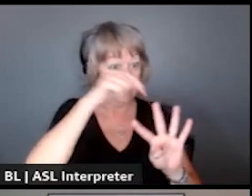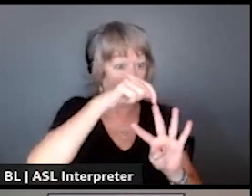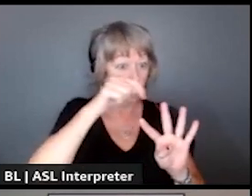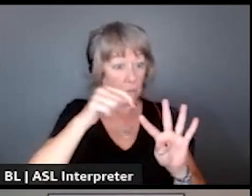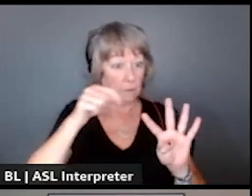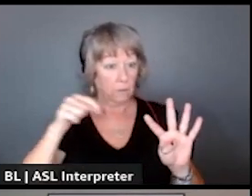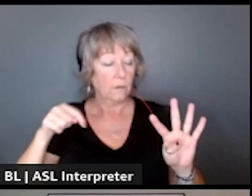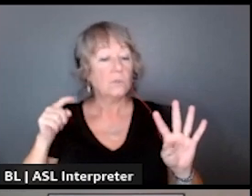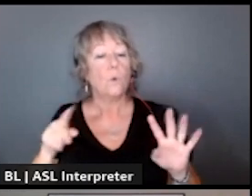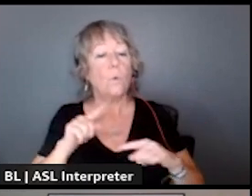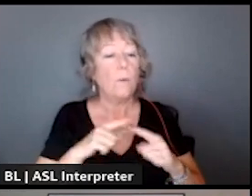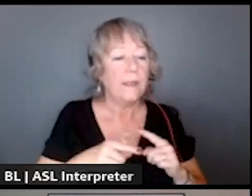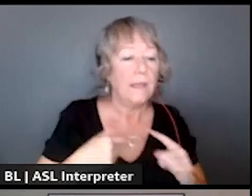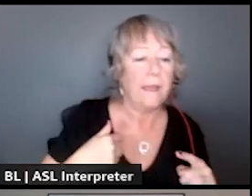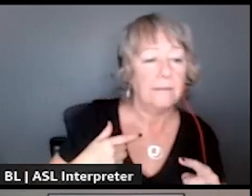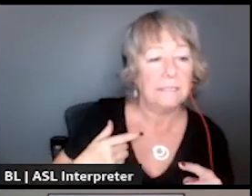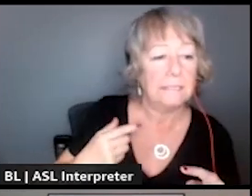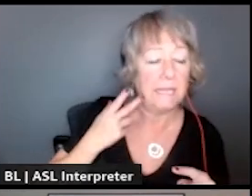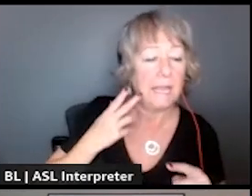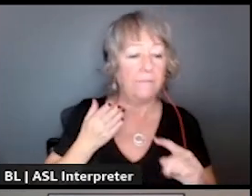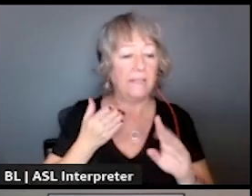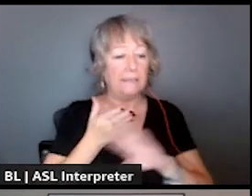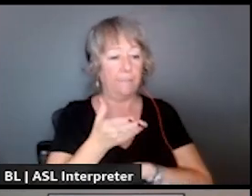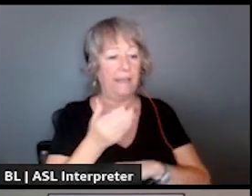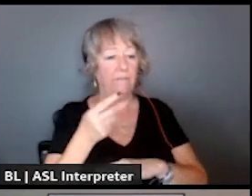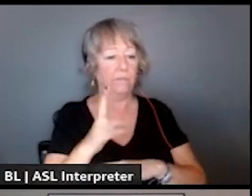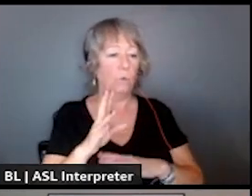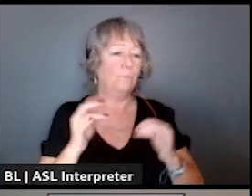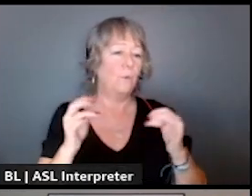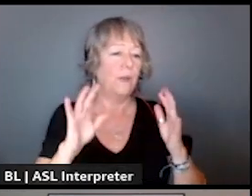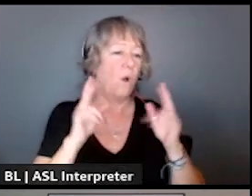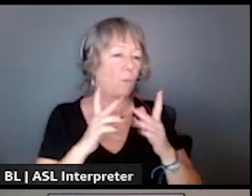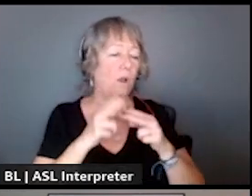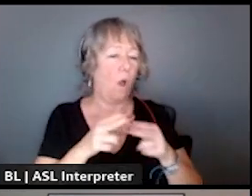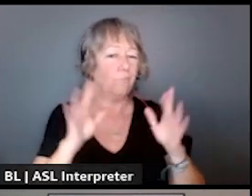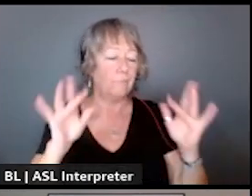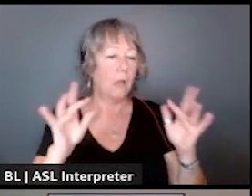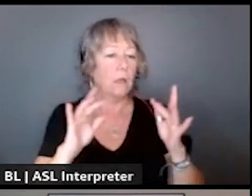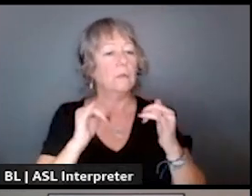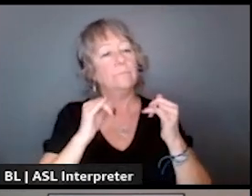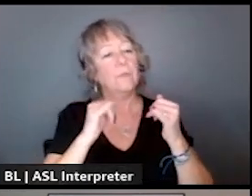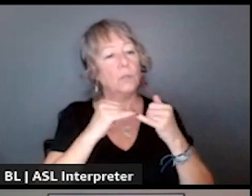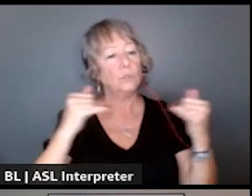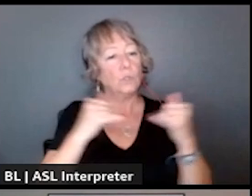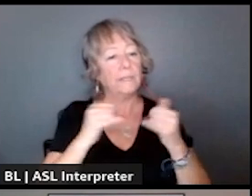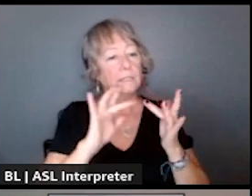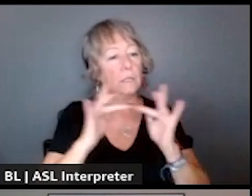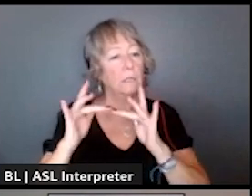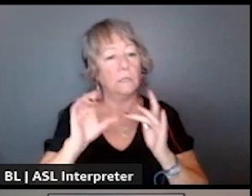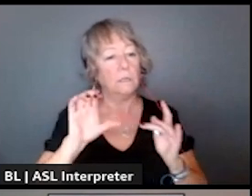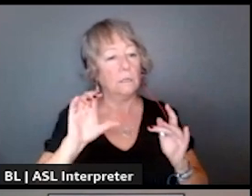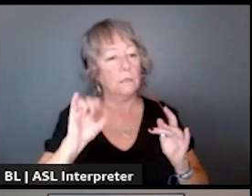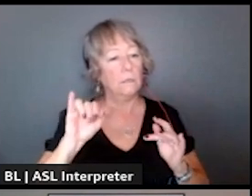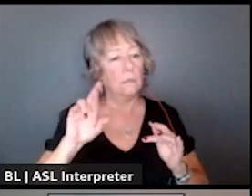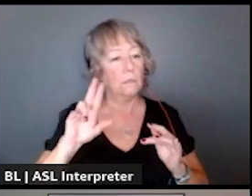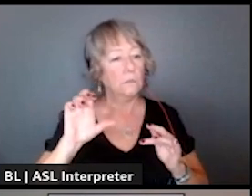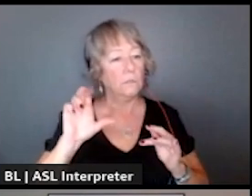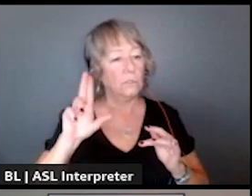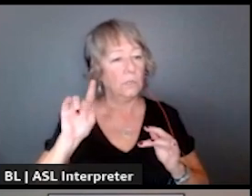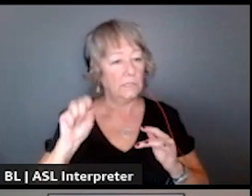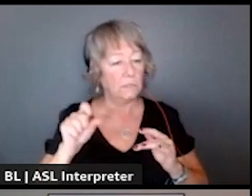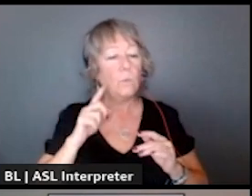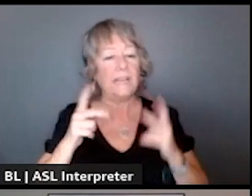best way to build a qubit at scale. Like you can build really good individual qubits, but the trick is to actually scale